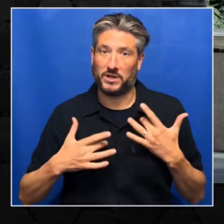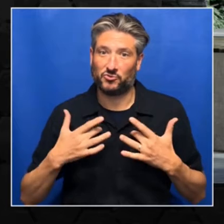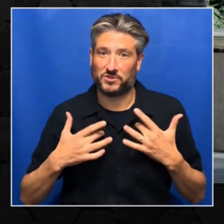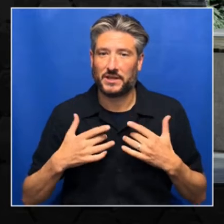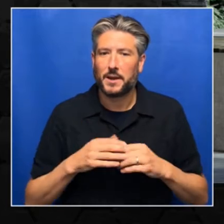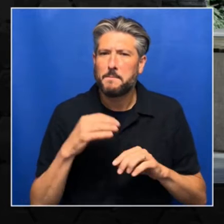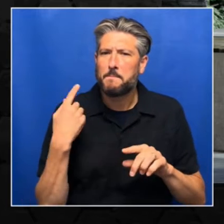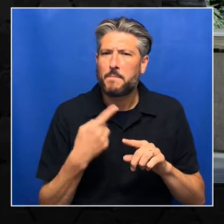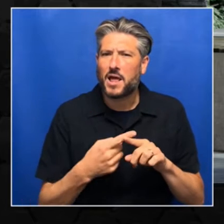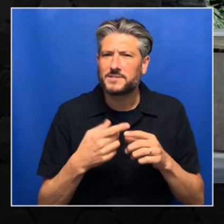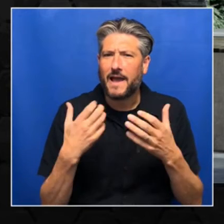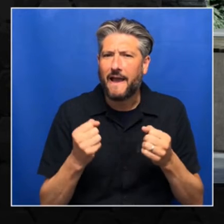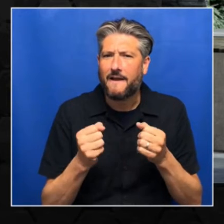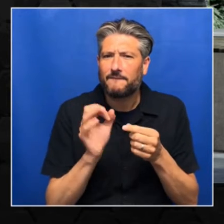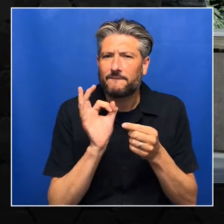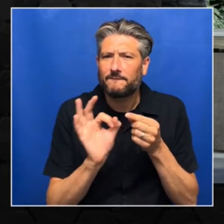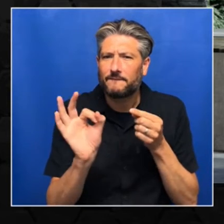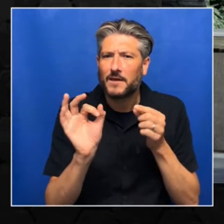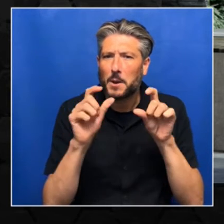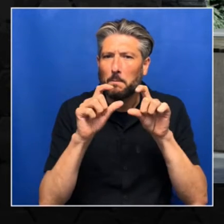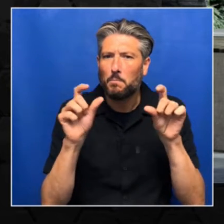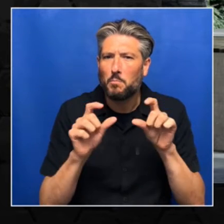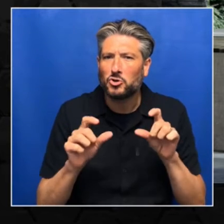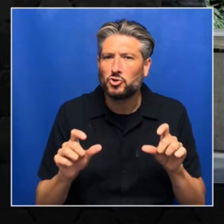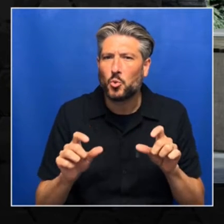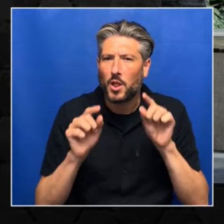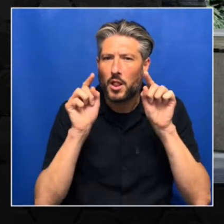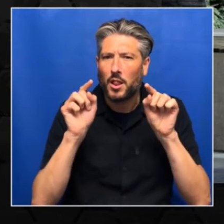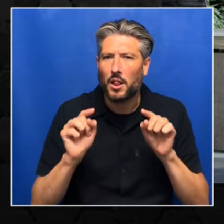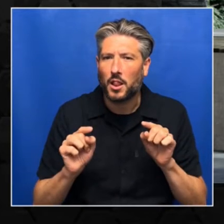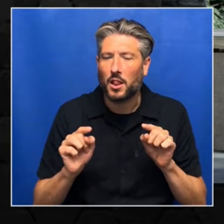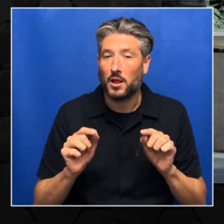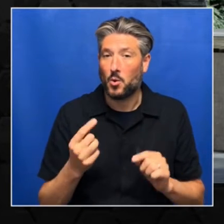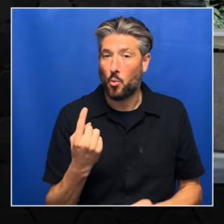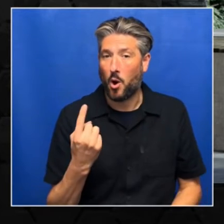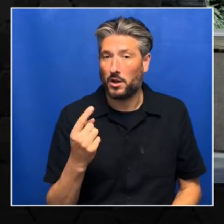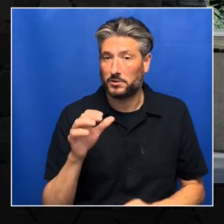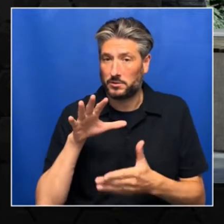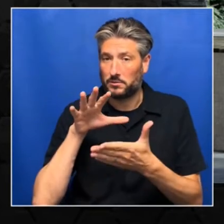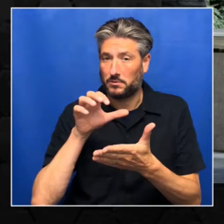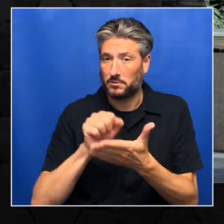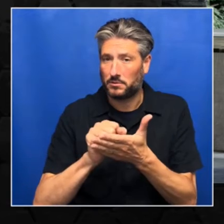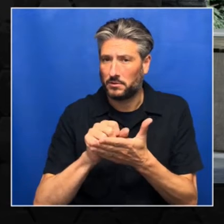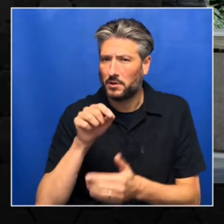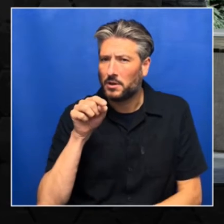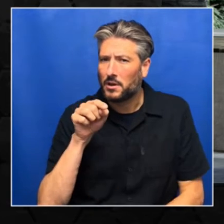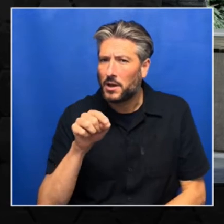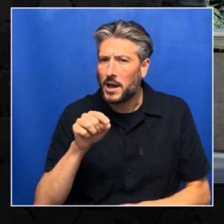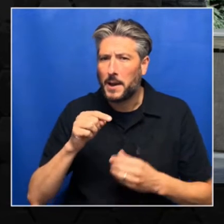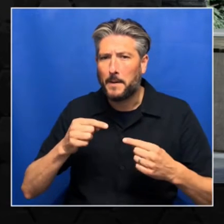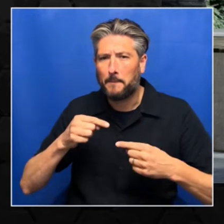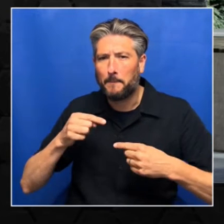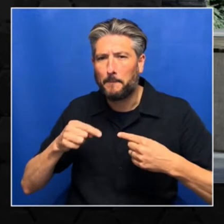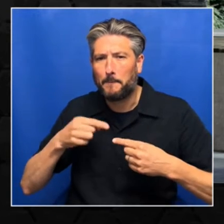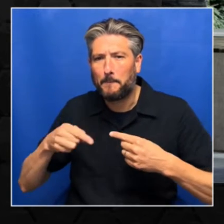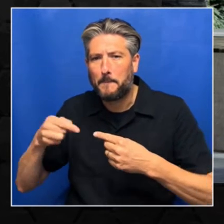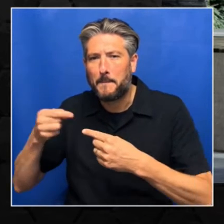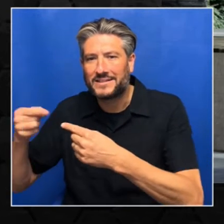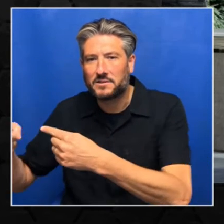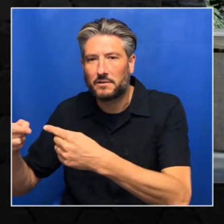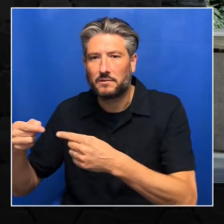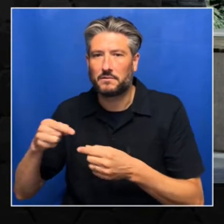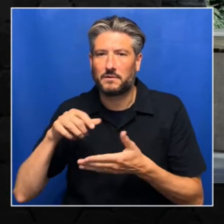in this case, I'd like to talk about a module on basically capturing patterns with recurrent neural networks. That was pretty interesting. LSTMs